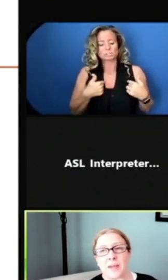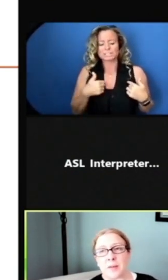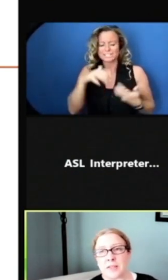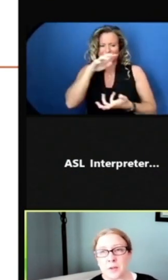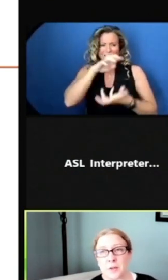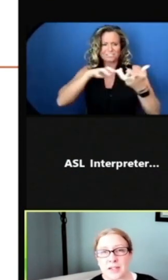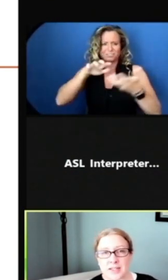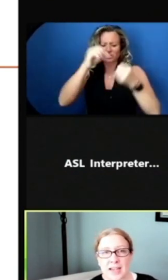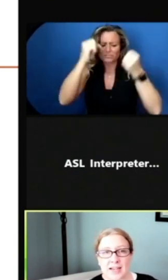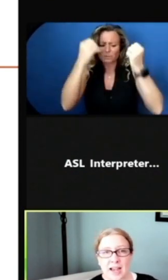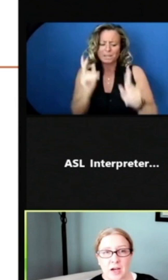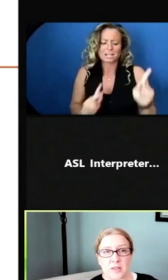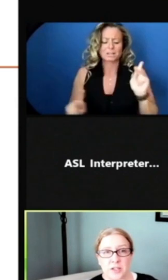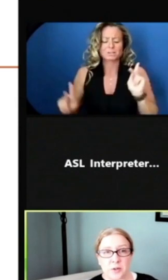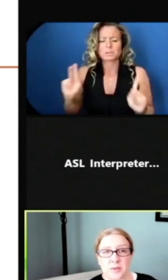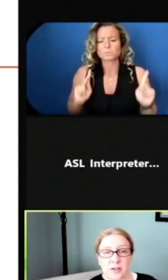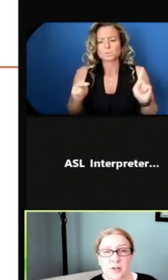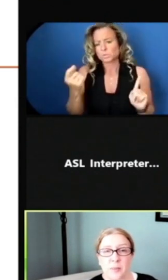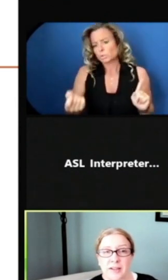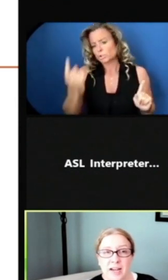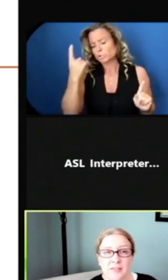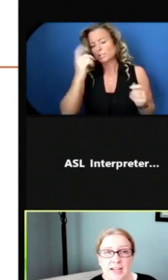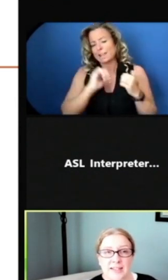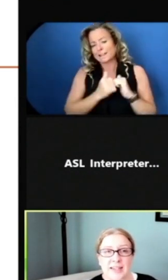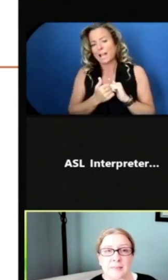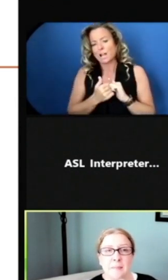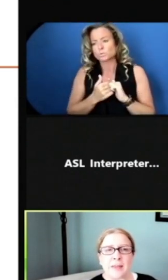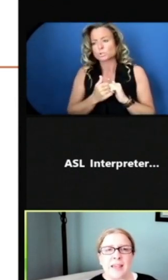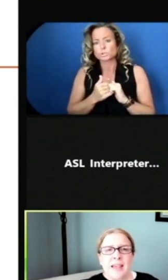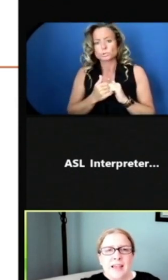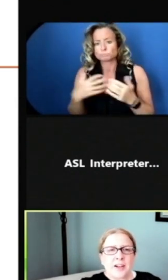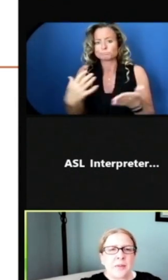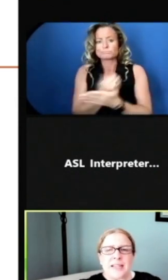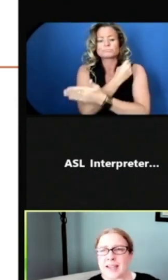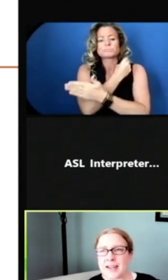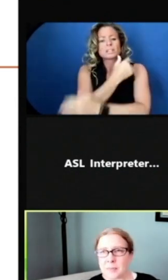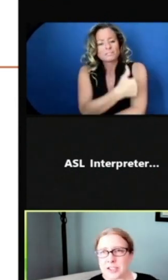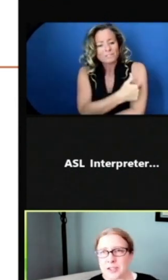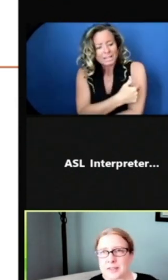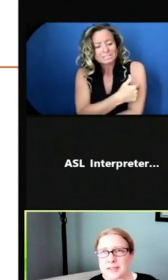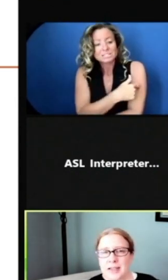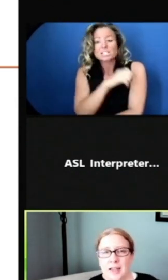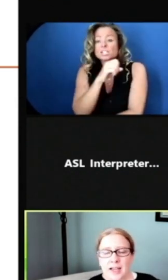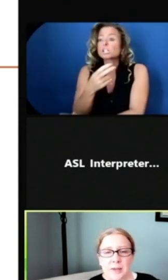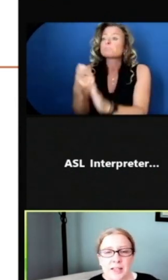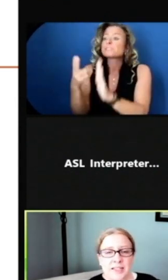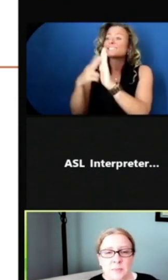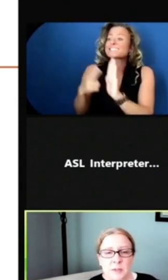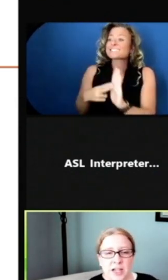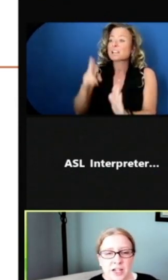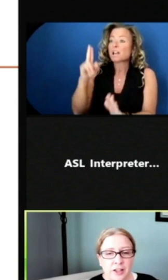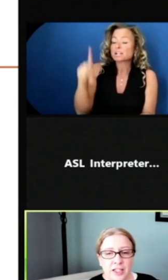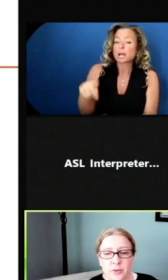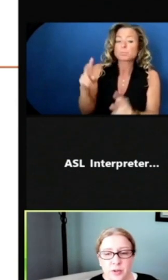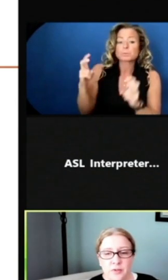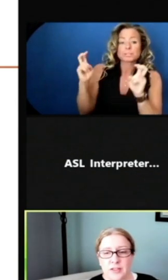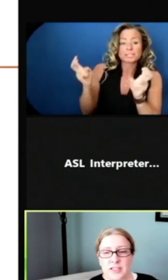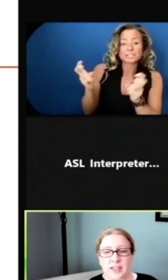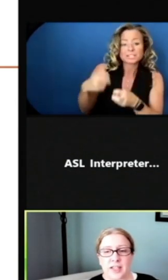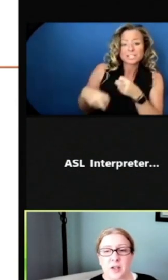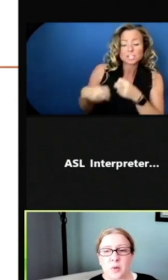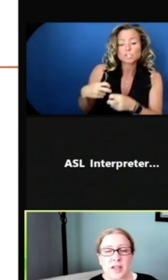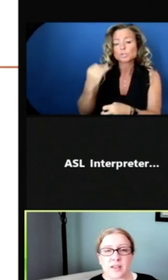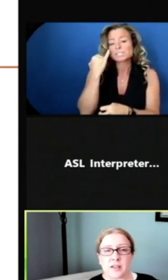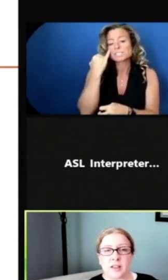for many people to understand how to go about getting a vaccine. There can be sign-up issues. And this is particularly true if